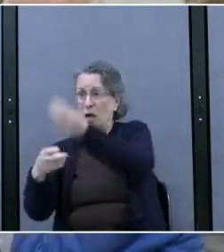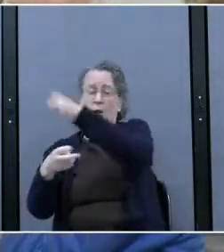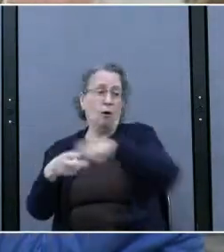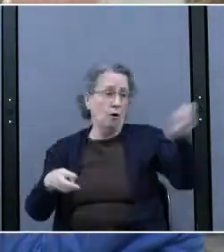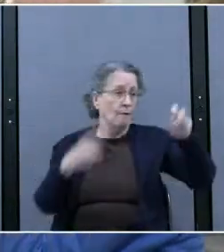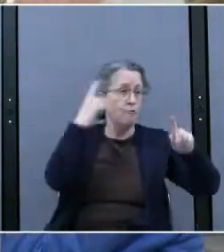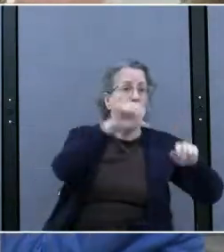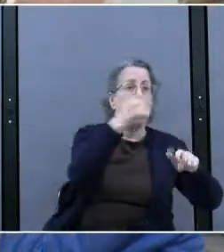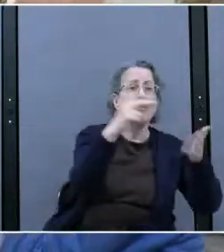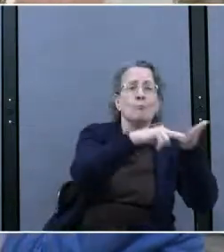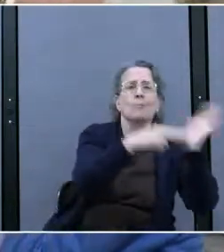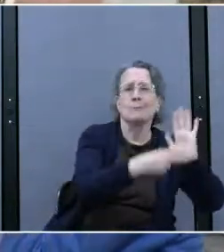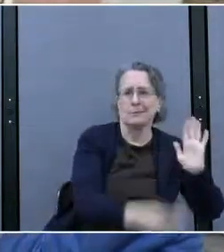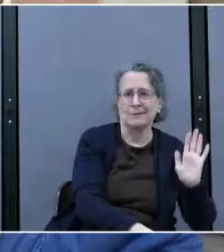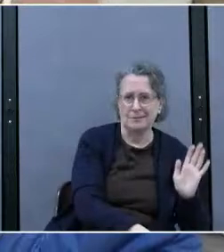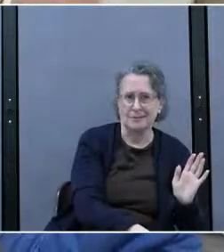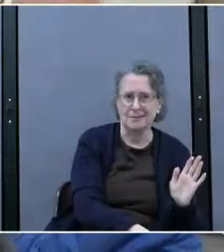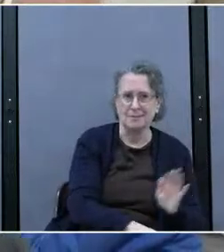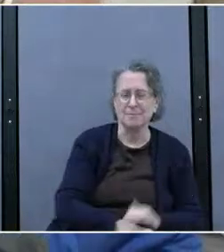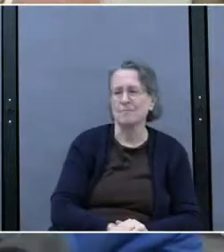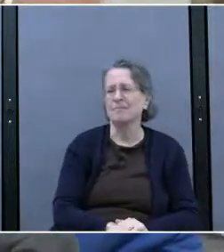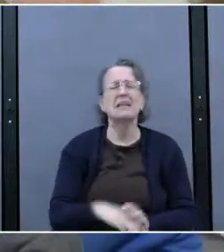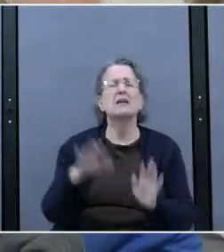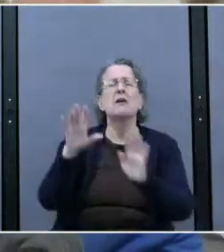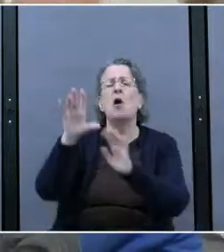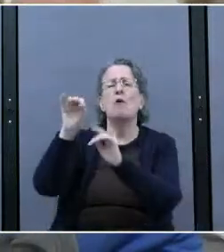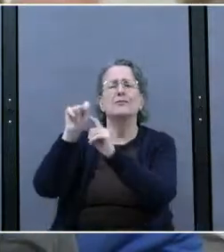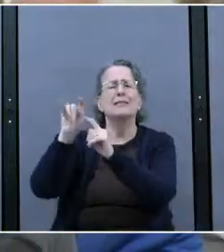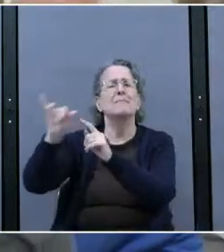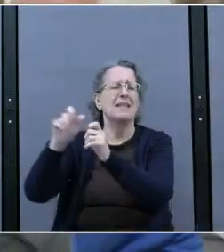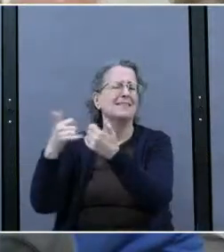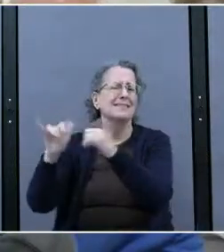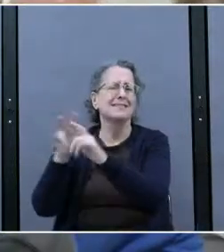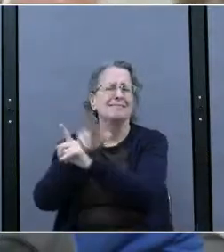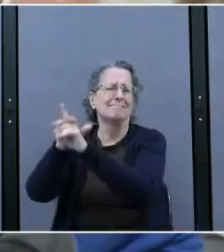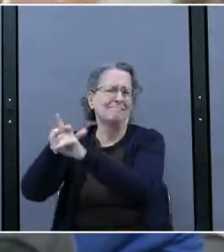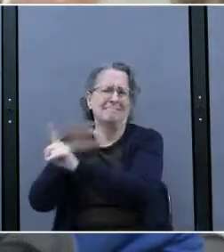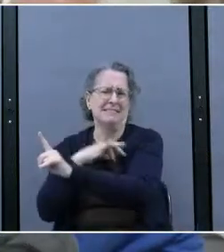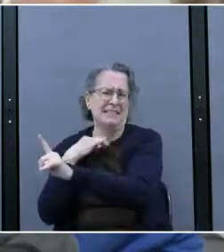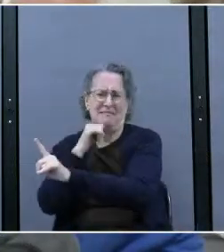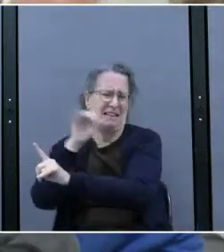or, there's been staffing stuff, like that's not what I'm interested in. What I'm interested in is just like